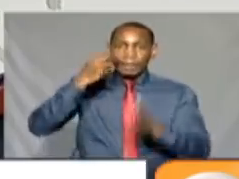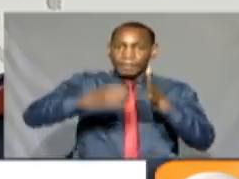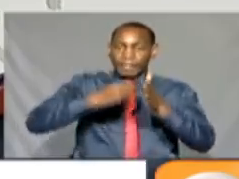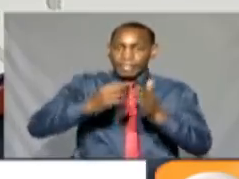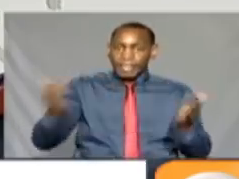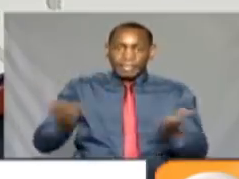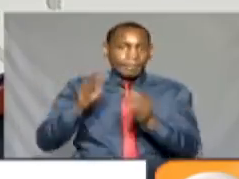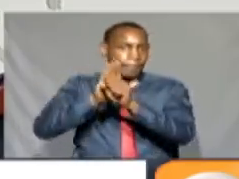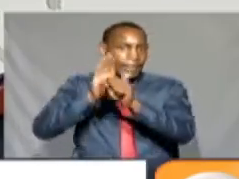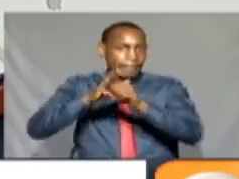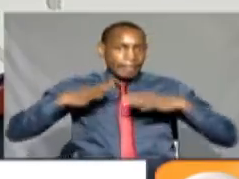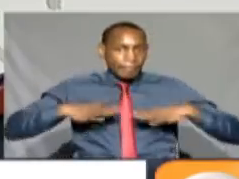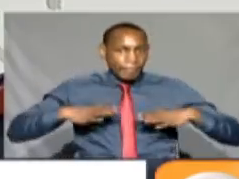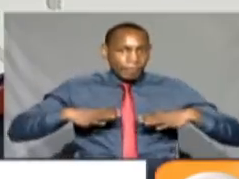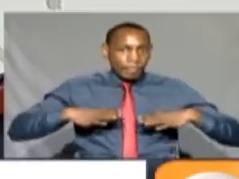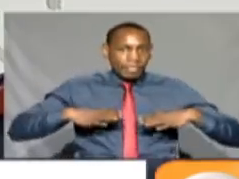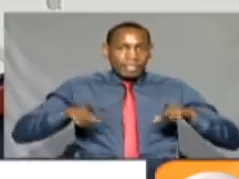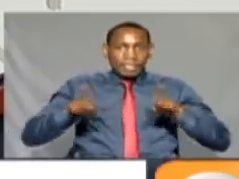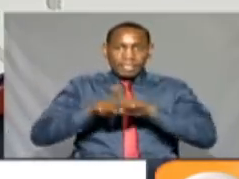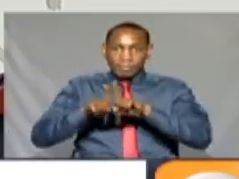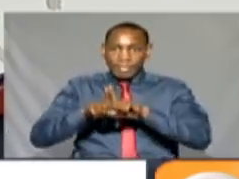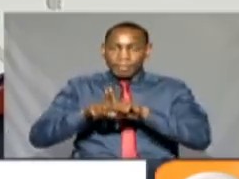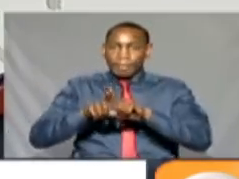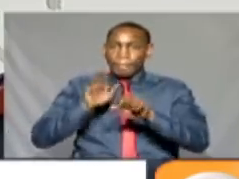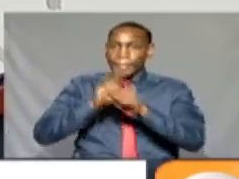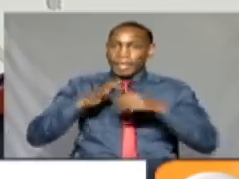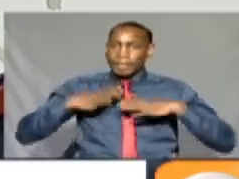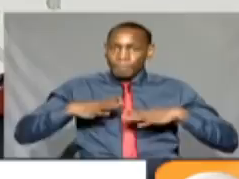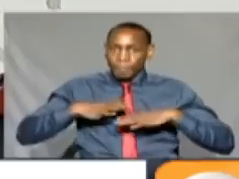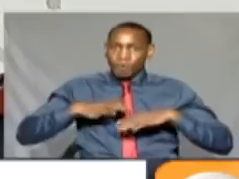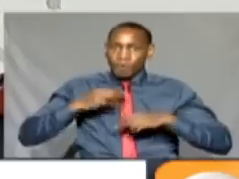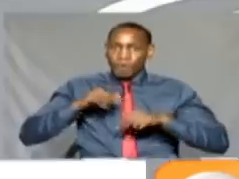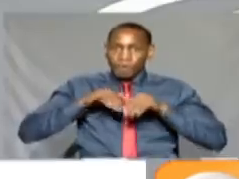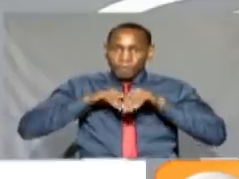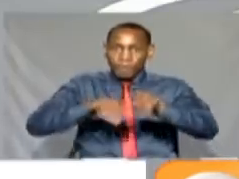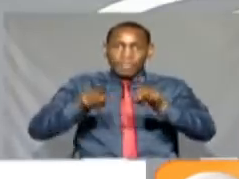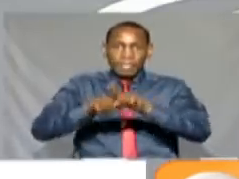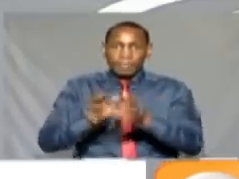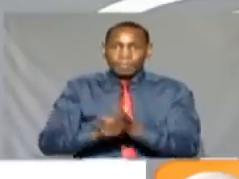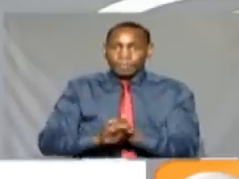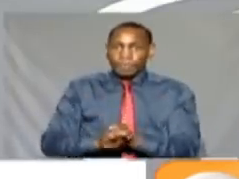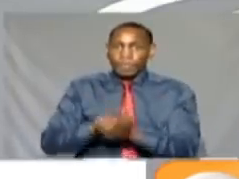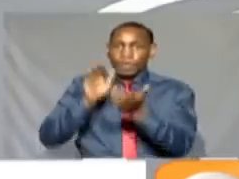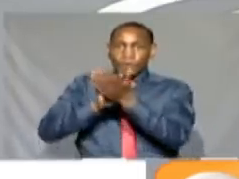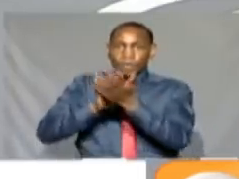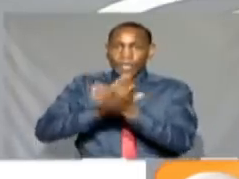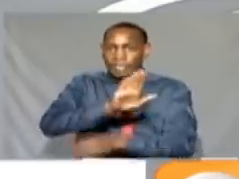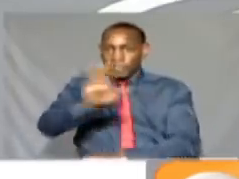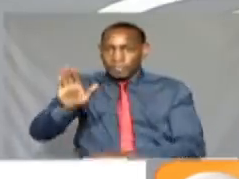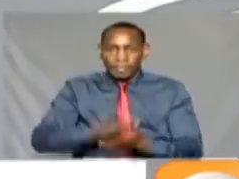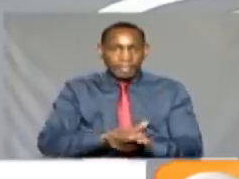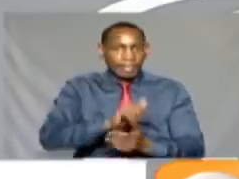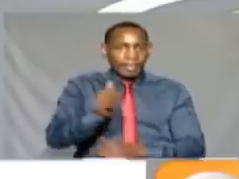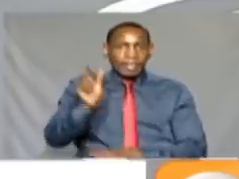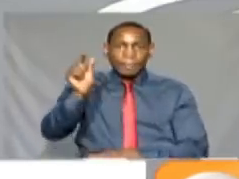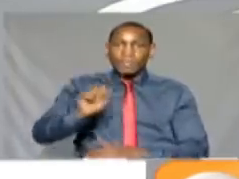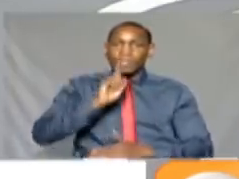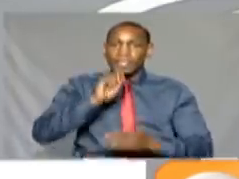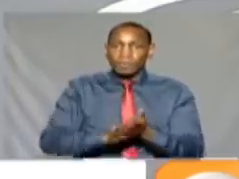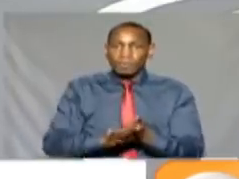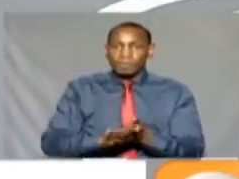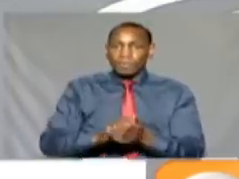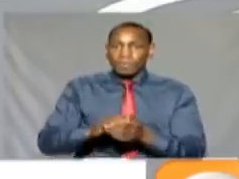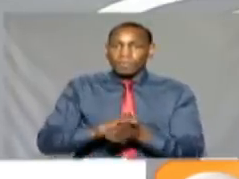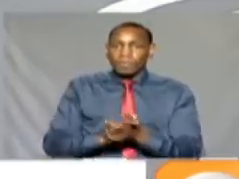many, and in their footprints, many are stepping. Hongera wase. Thank you. Someone else said, you guys are the